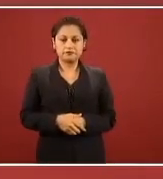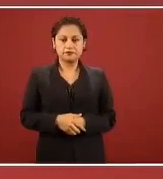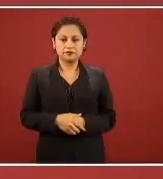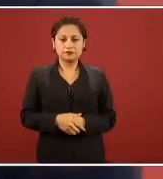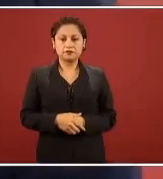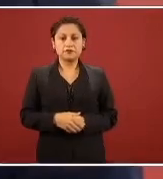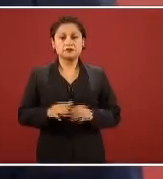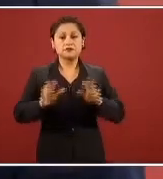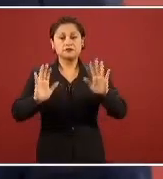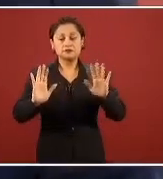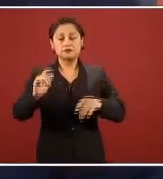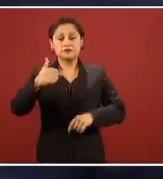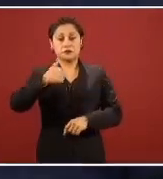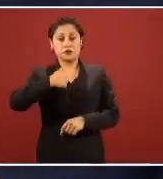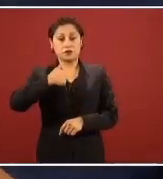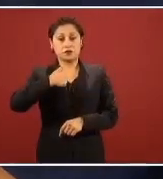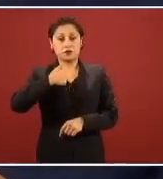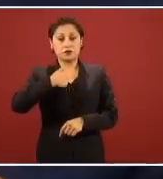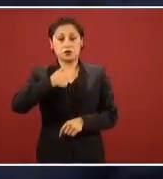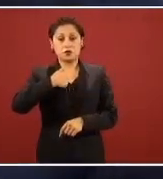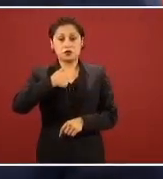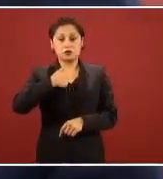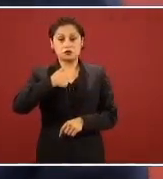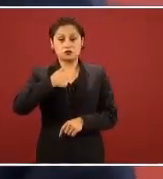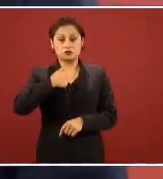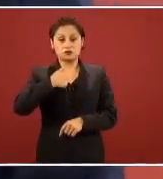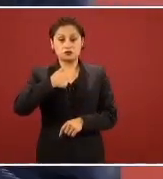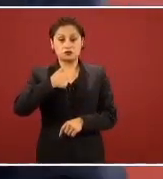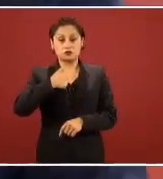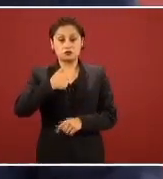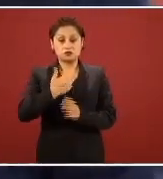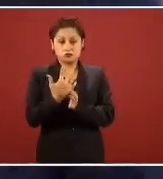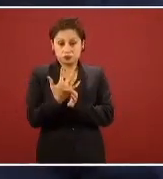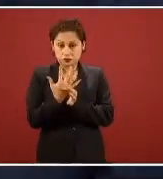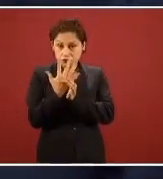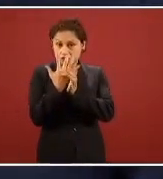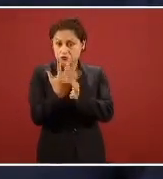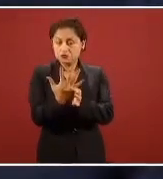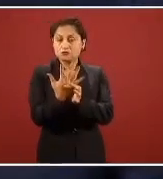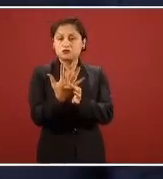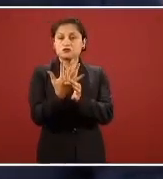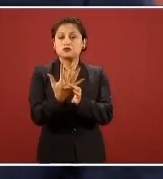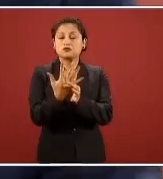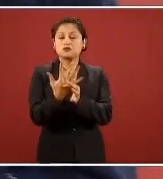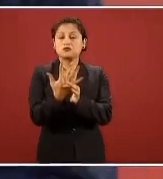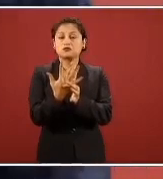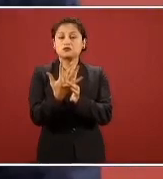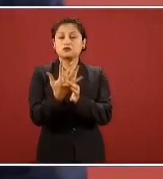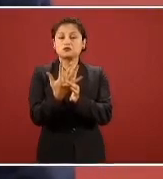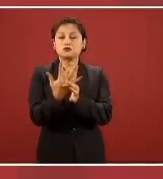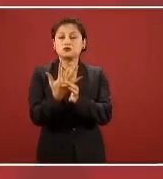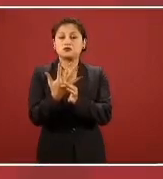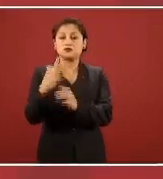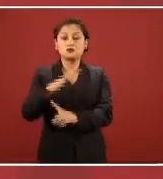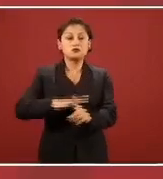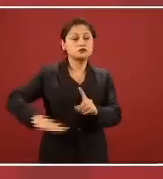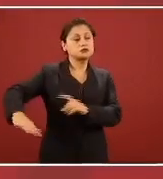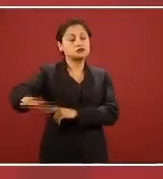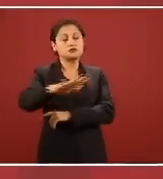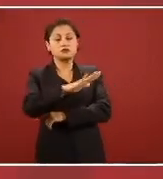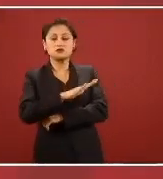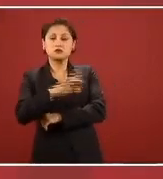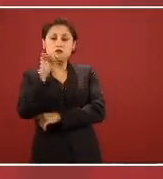Me pronuncio and I pronounce myself en favor in favor de las mujeres of